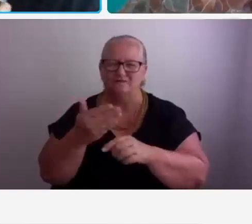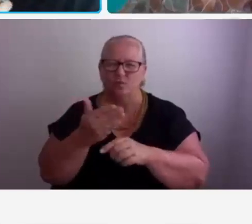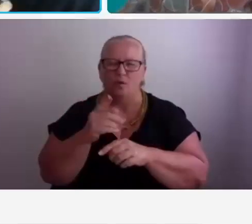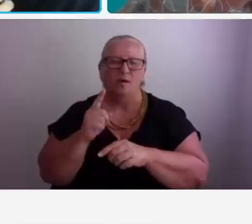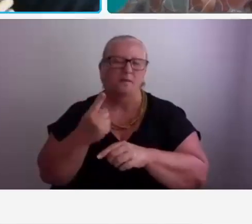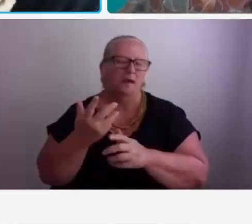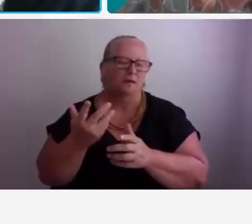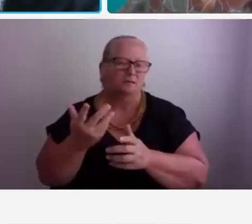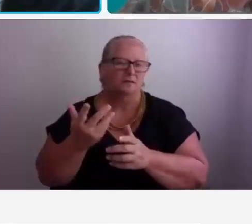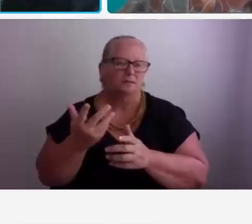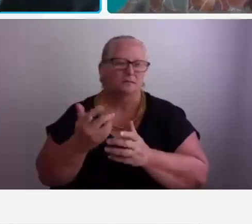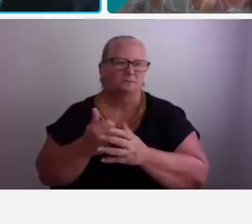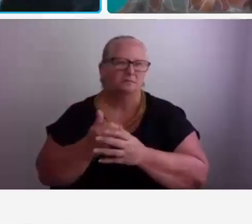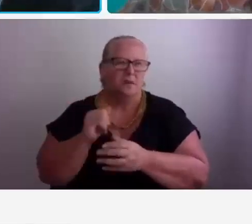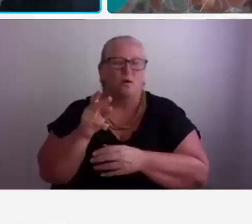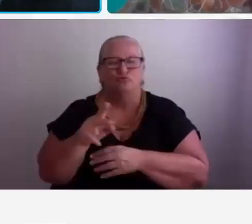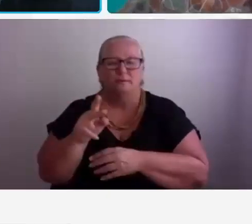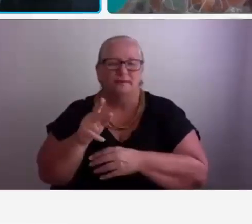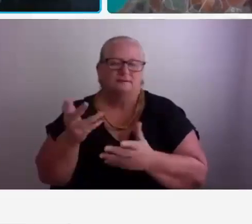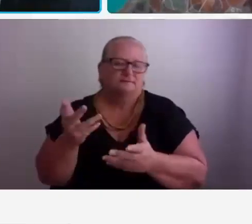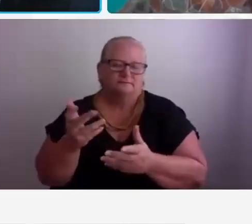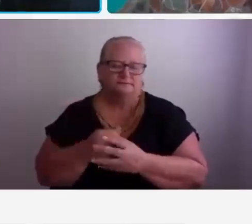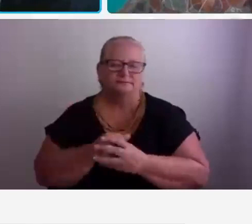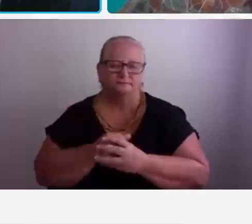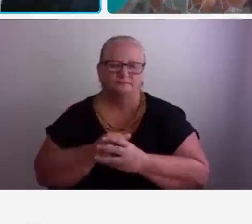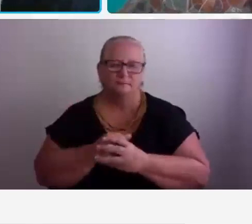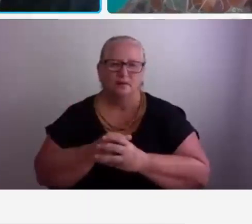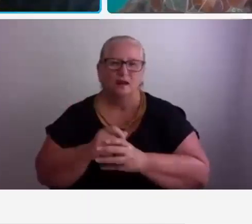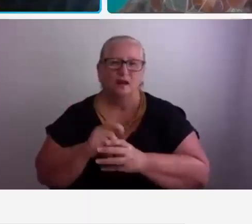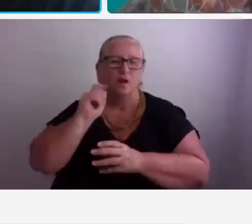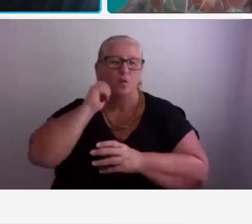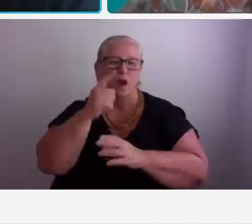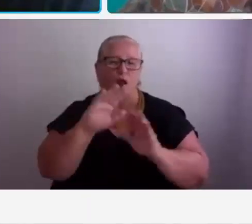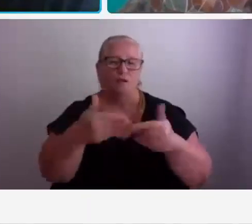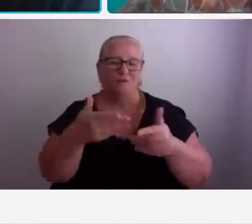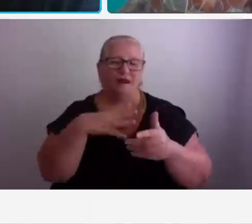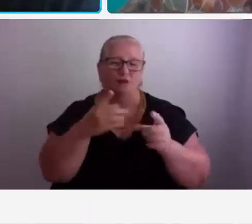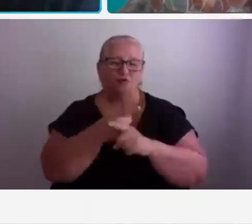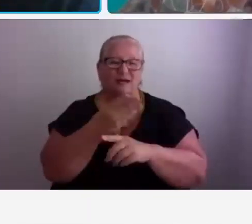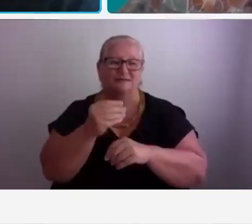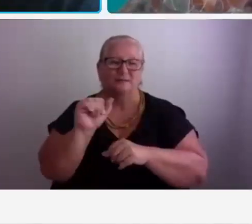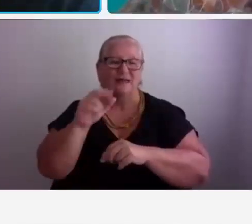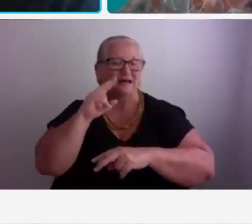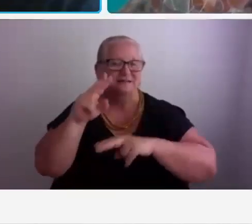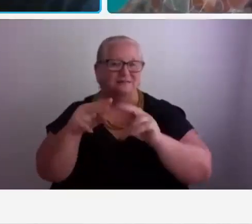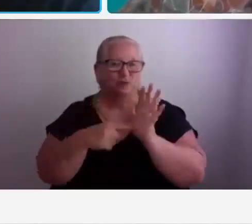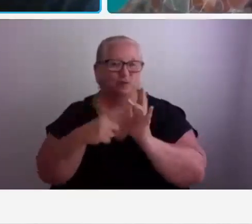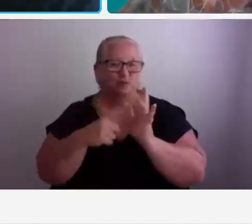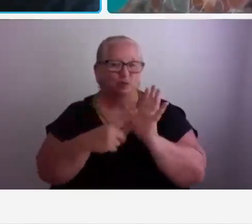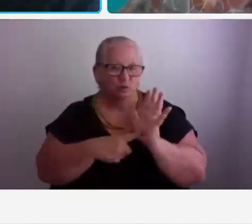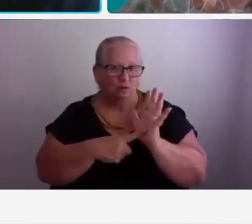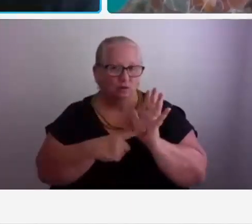risk of repeating ourselves, just deal with this question. Will providers need to change some of their assessment tools they use to fall into line